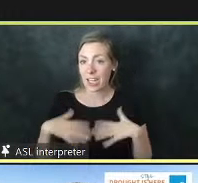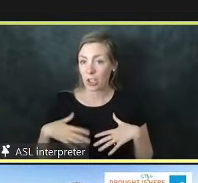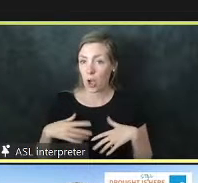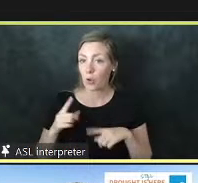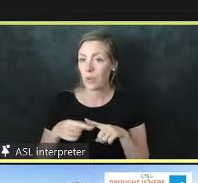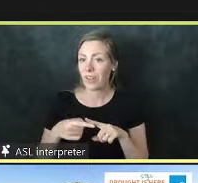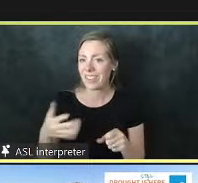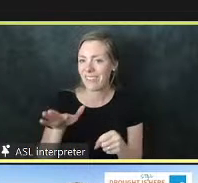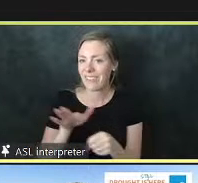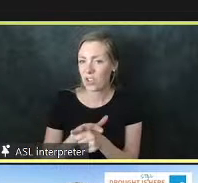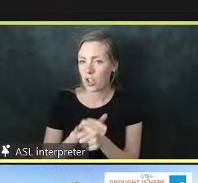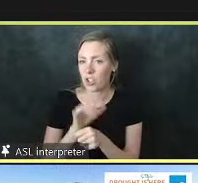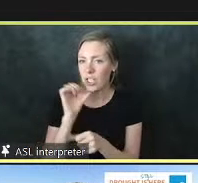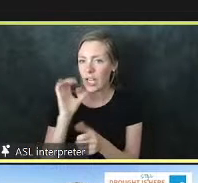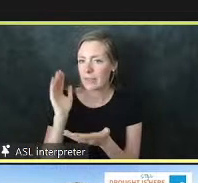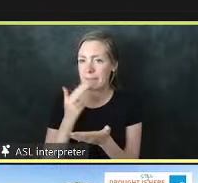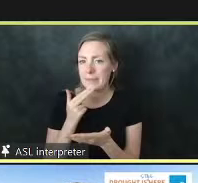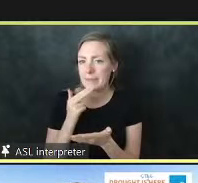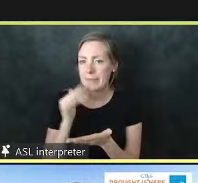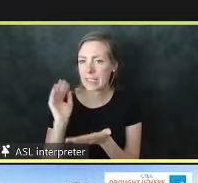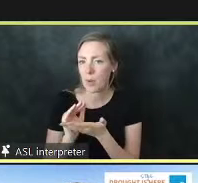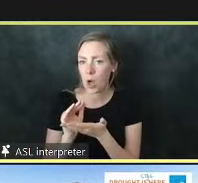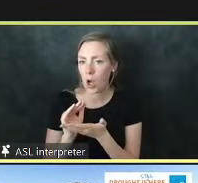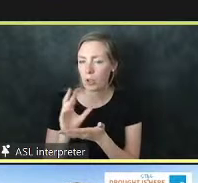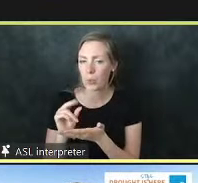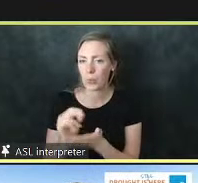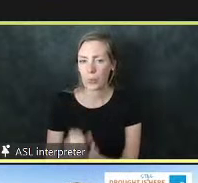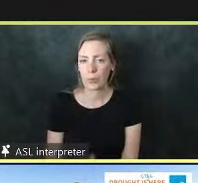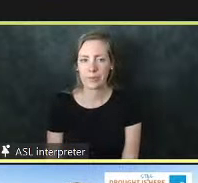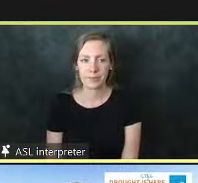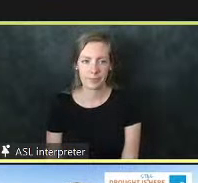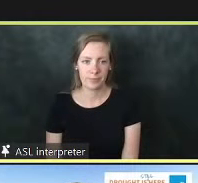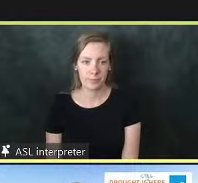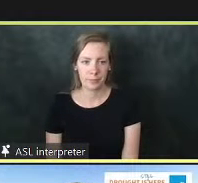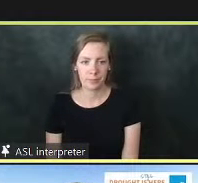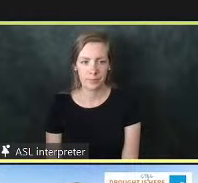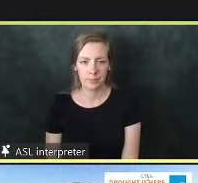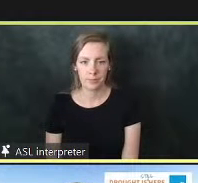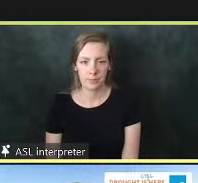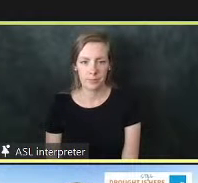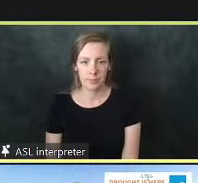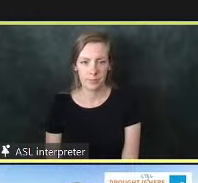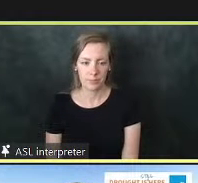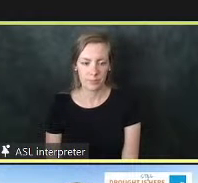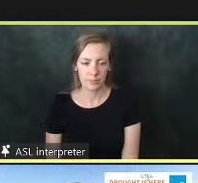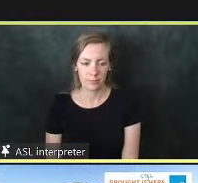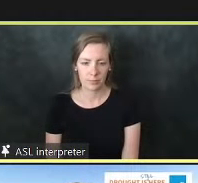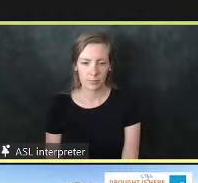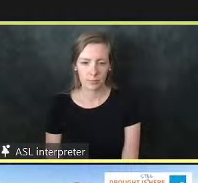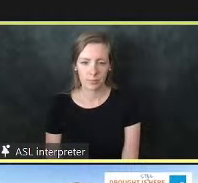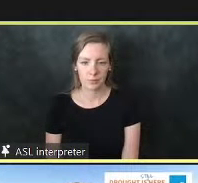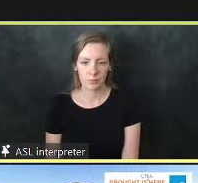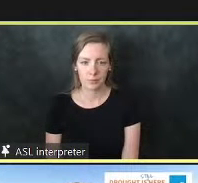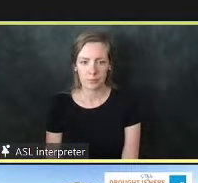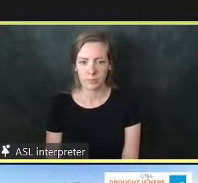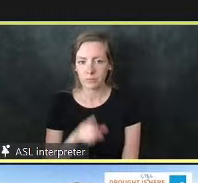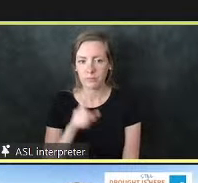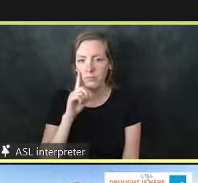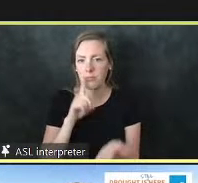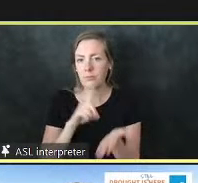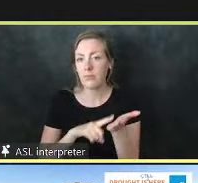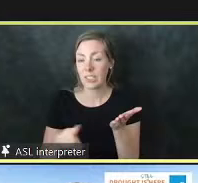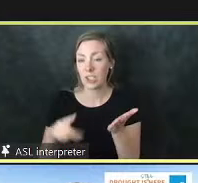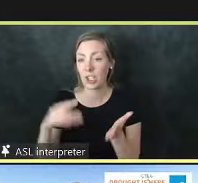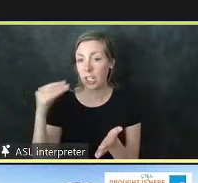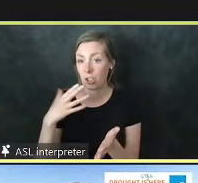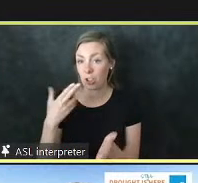bit lavaplatos, of work. el lavaplatos cuando esté llena de platos Next o cuando slide, please. de rato para aprovechar Check el your uso de shower heads and